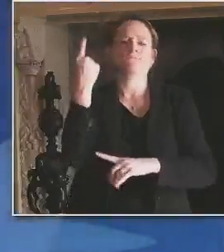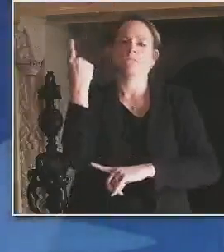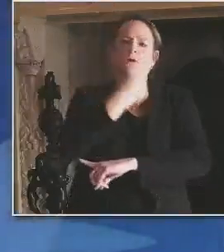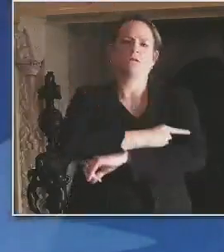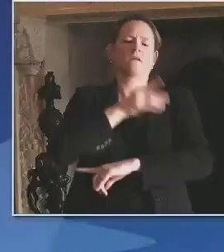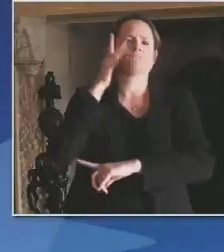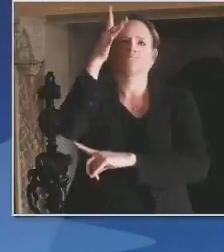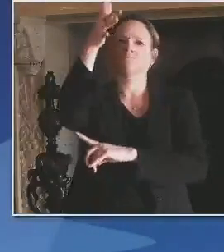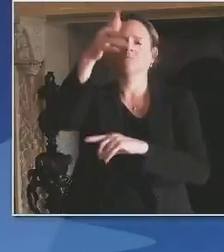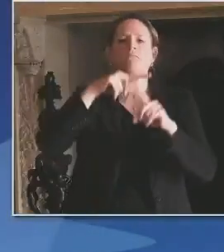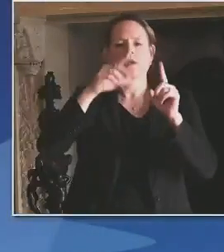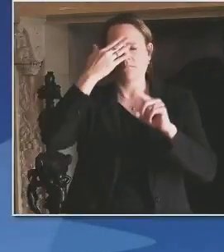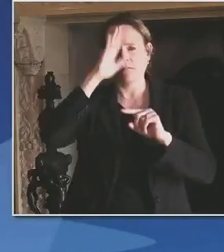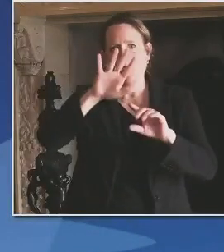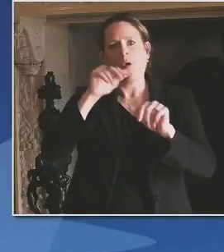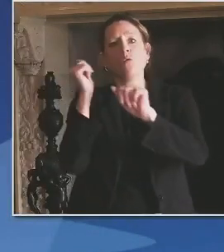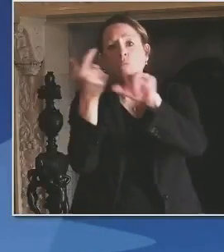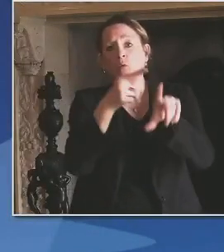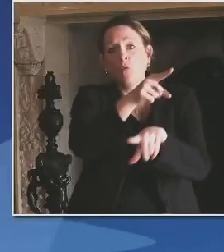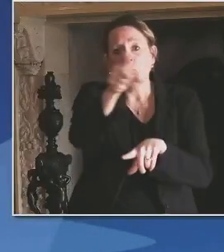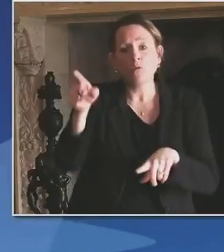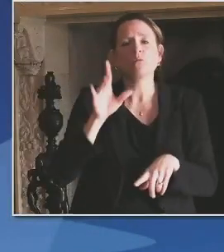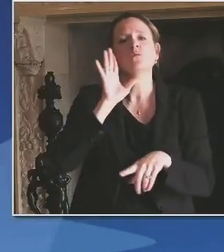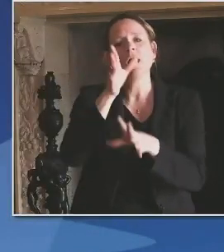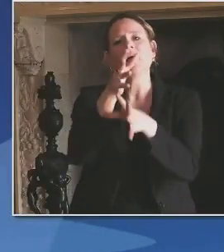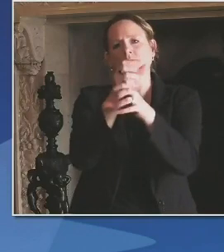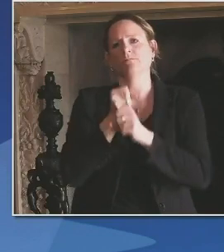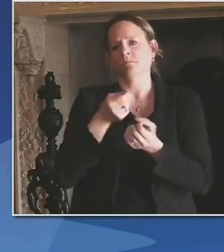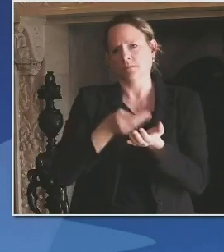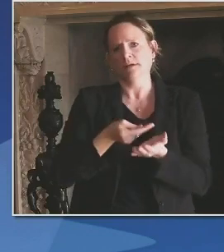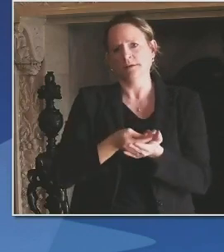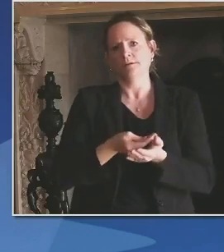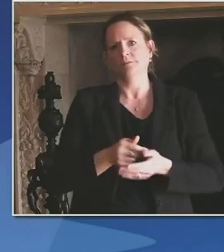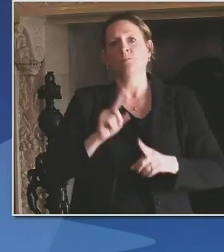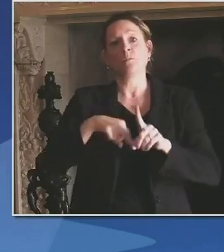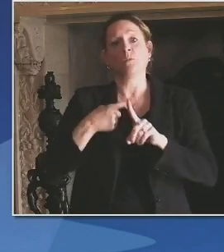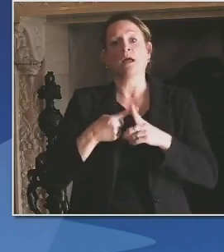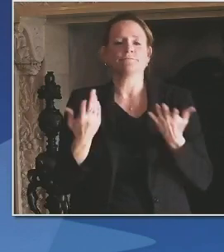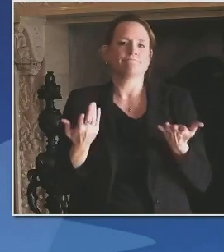question comes from Stephanie Hoff at Wiz Politics. Stephanie?